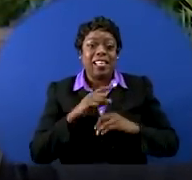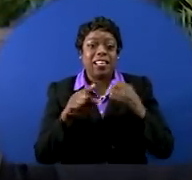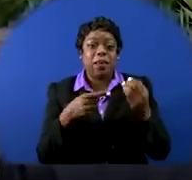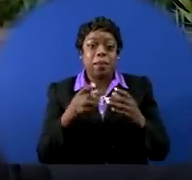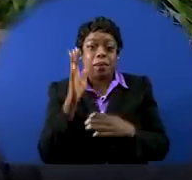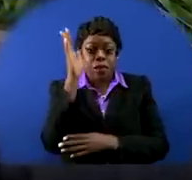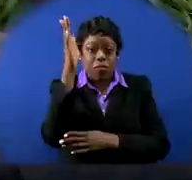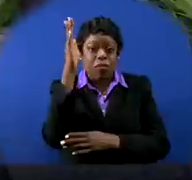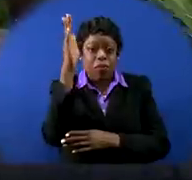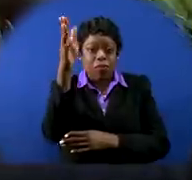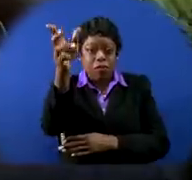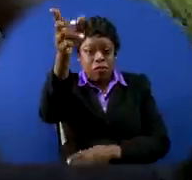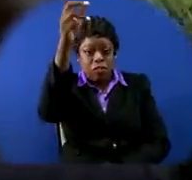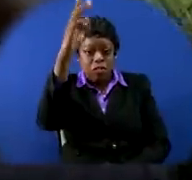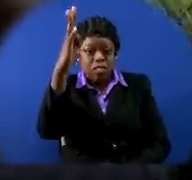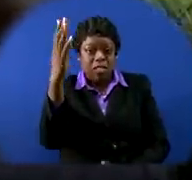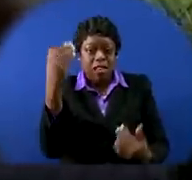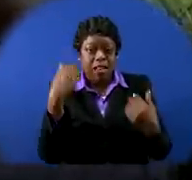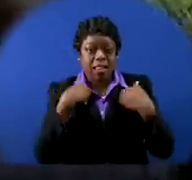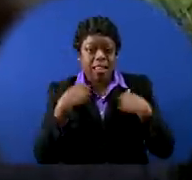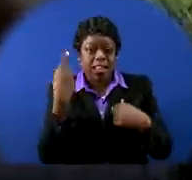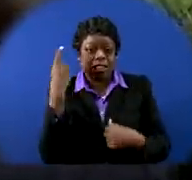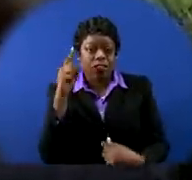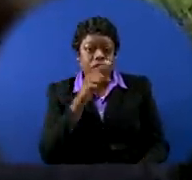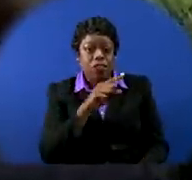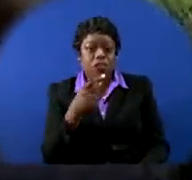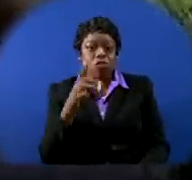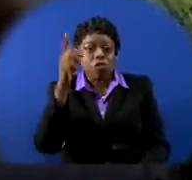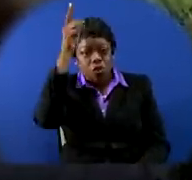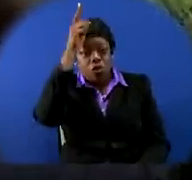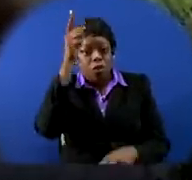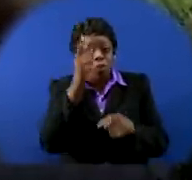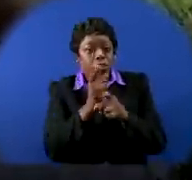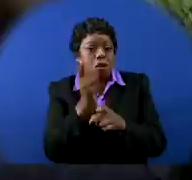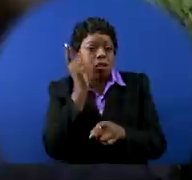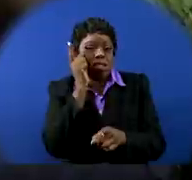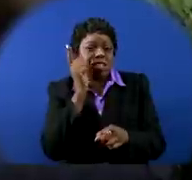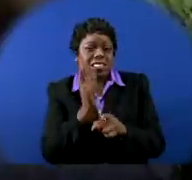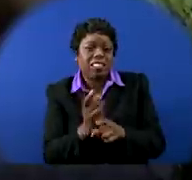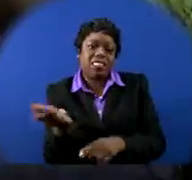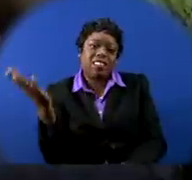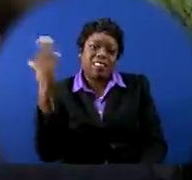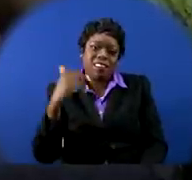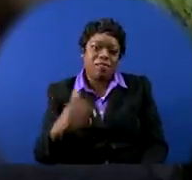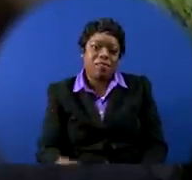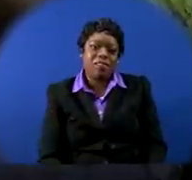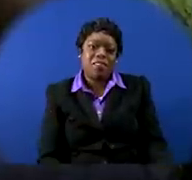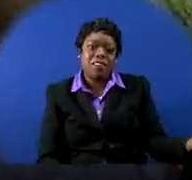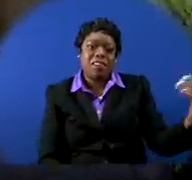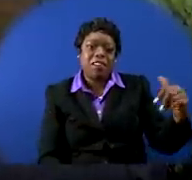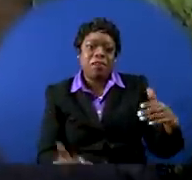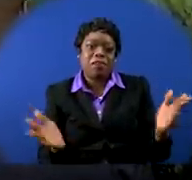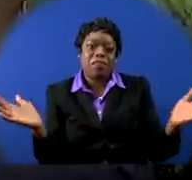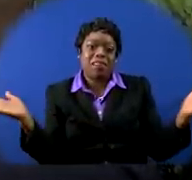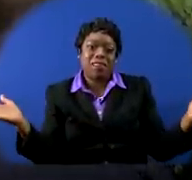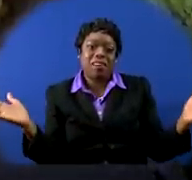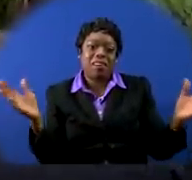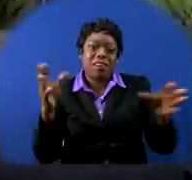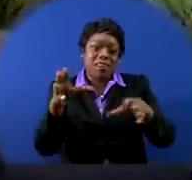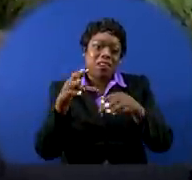you. Whosoever will, let them come. Sister, come on. Brother, come on. Our arms are open wide to receive you even right now.